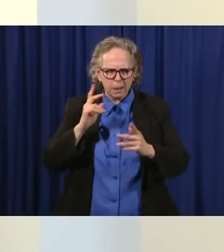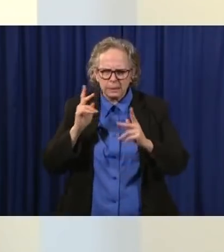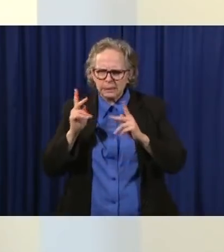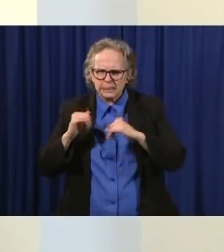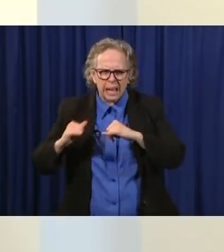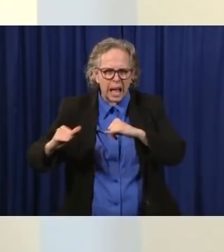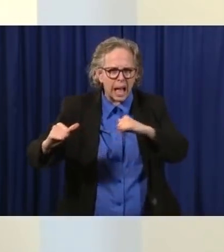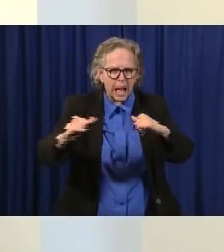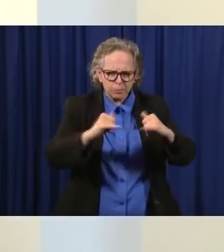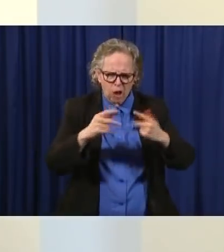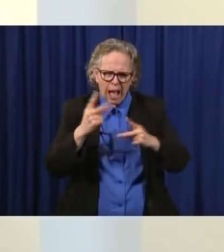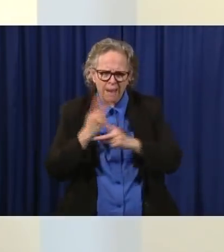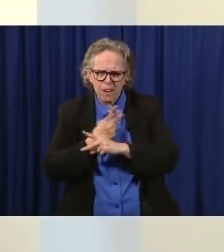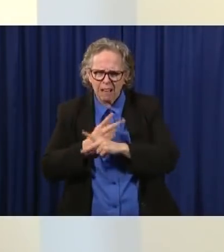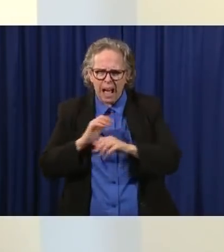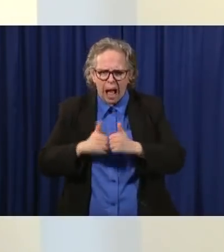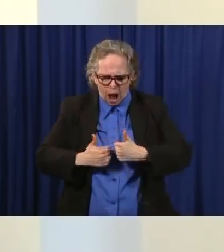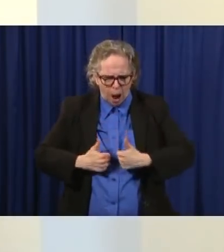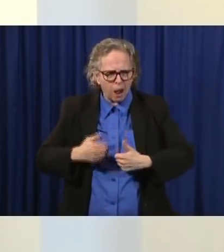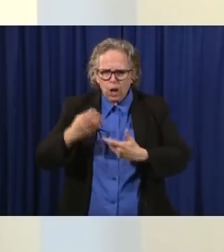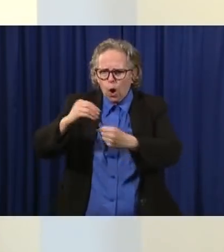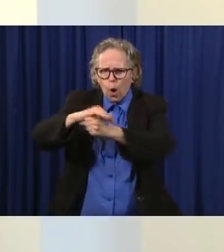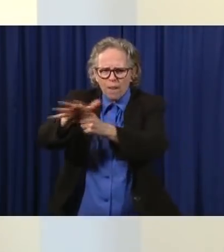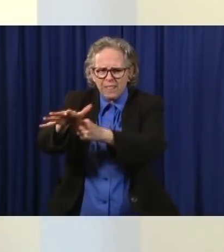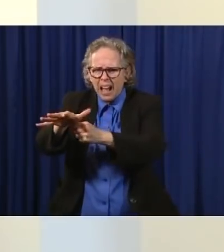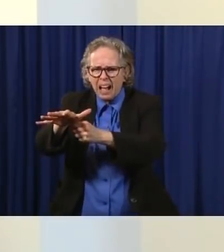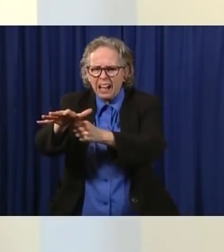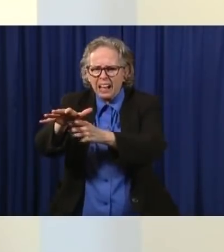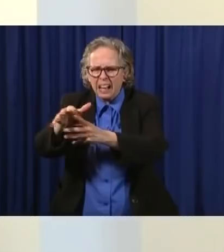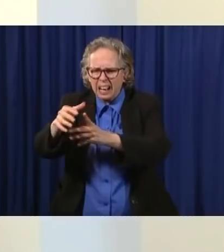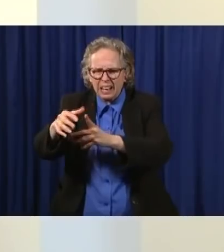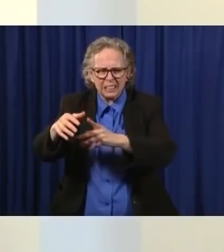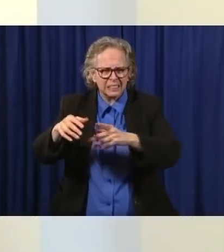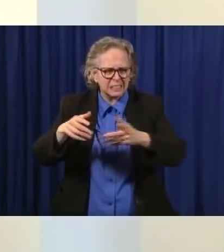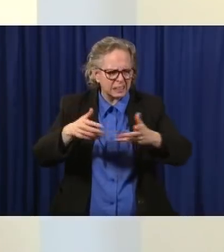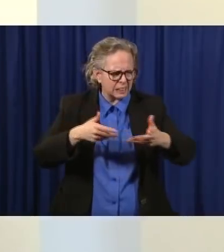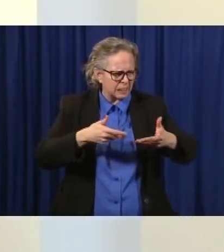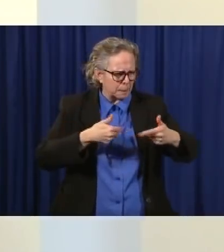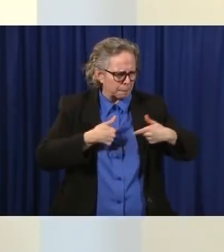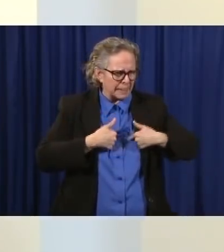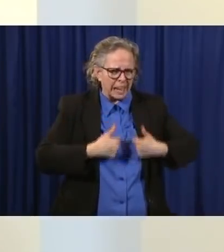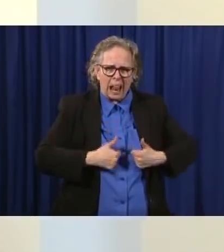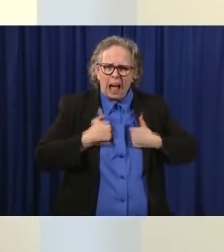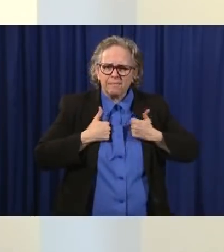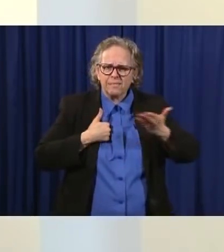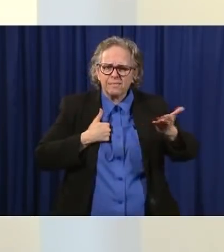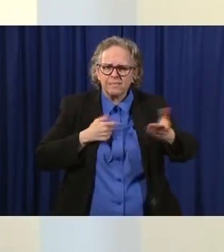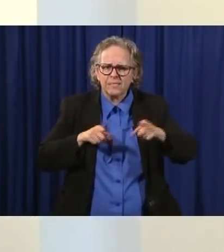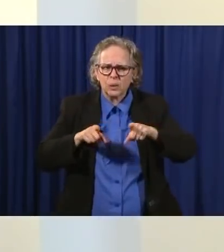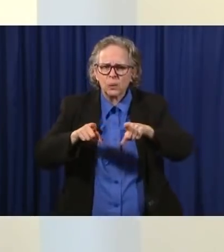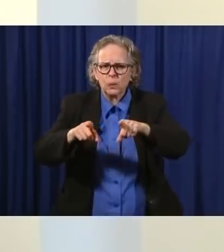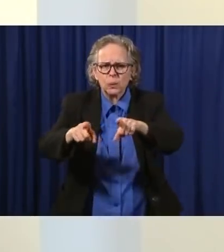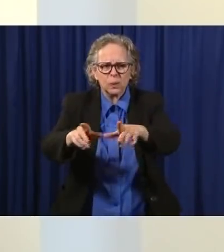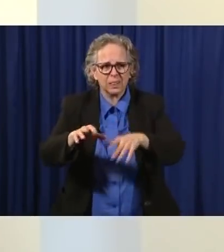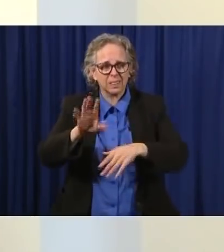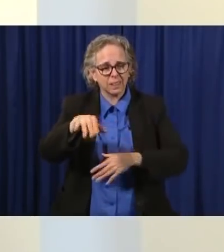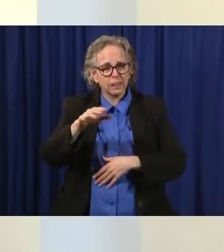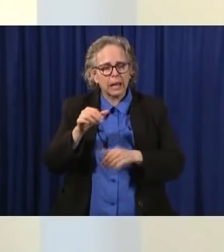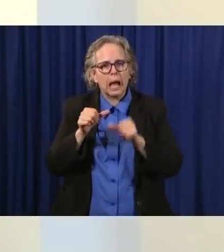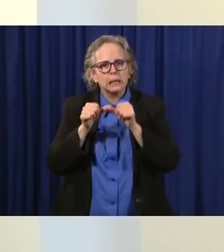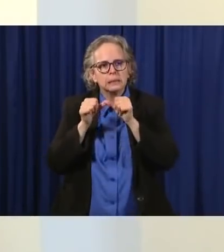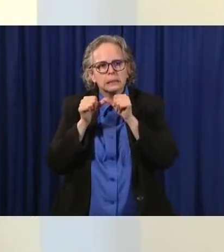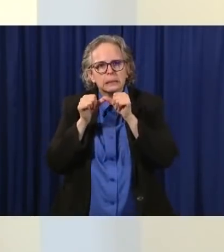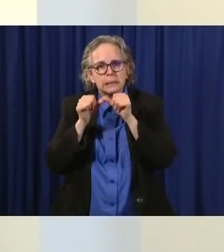virus. But when we say stay safe at home, and an order, again, was more a toolkit of helping people know how to do